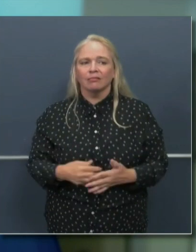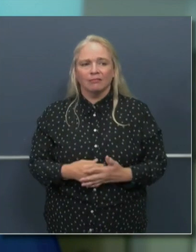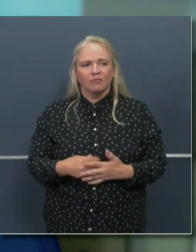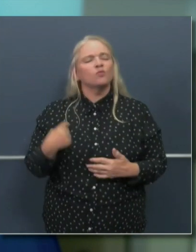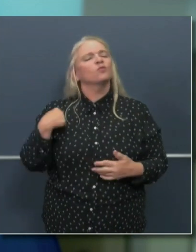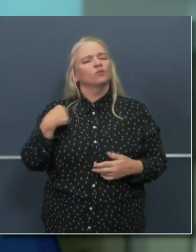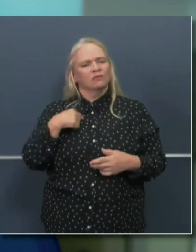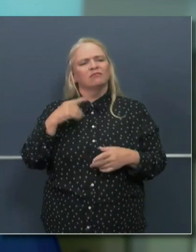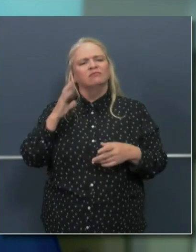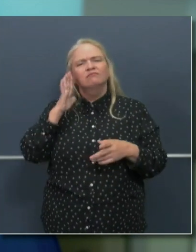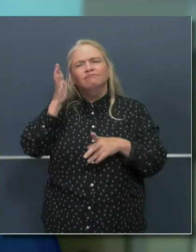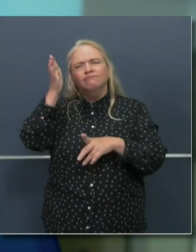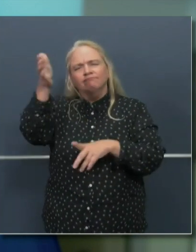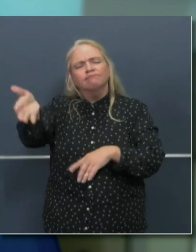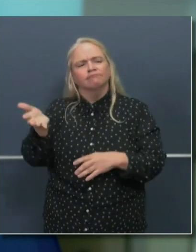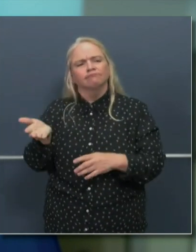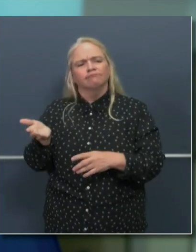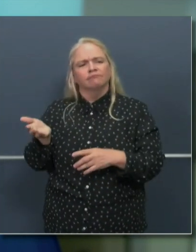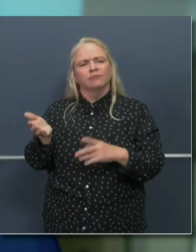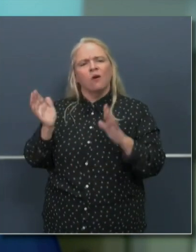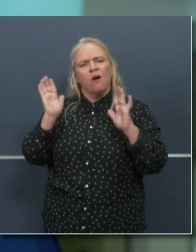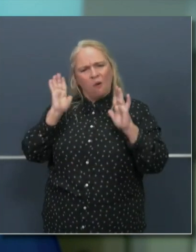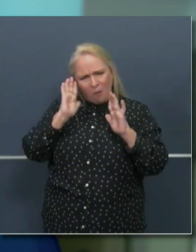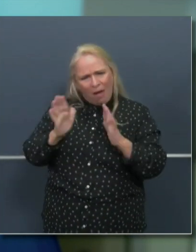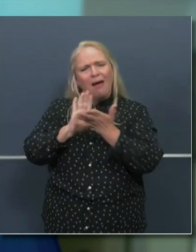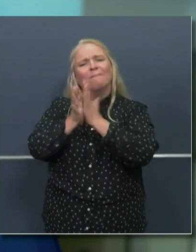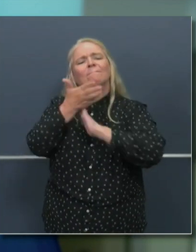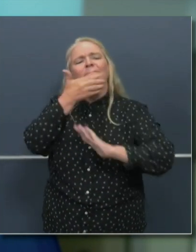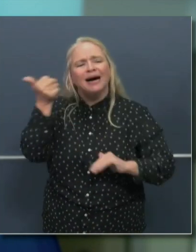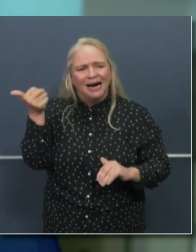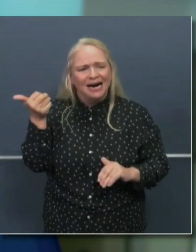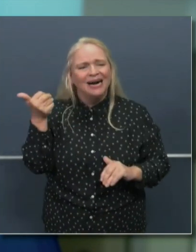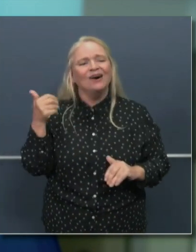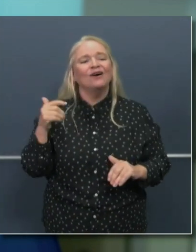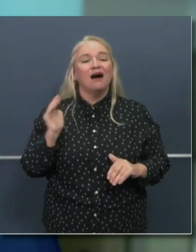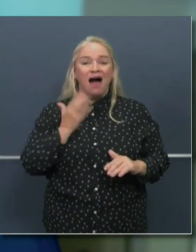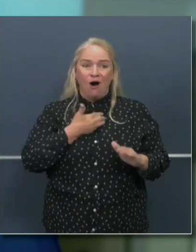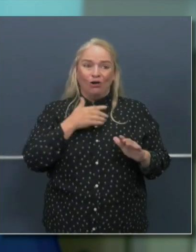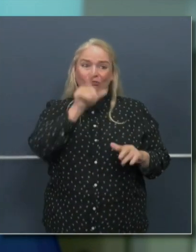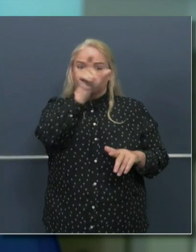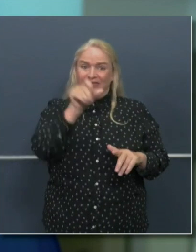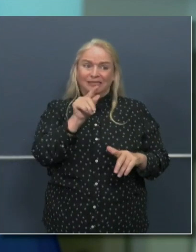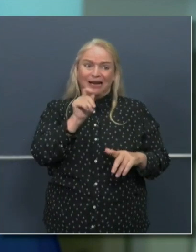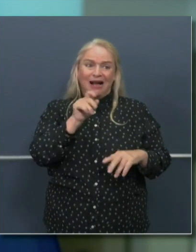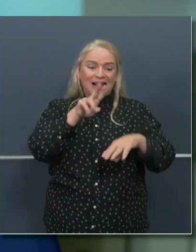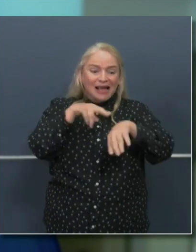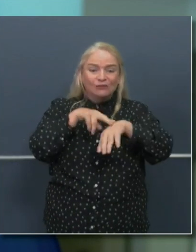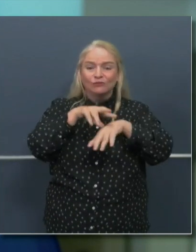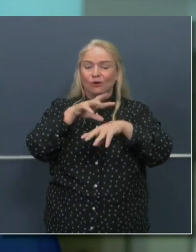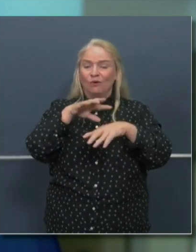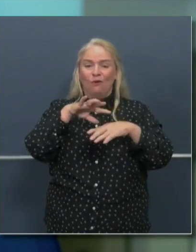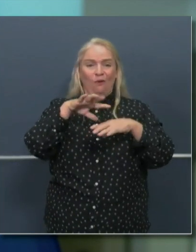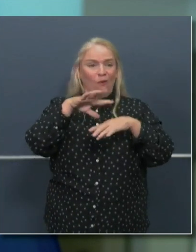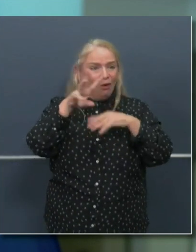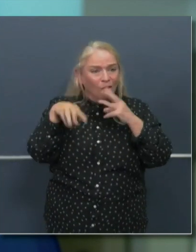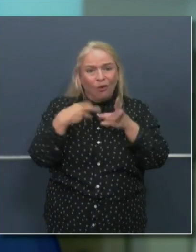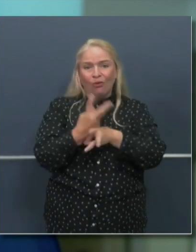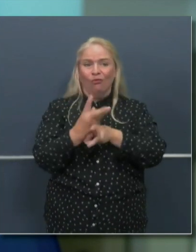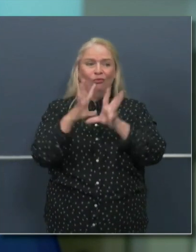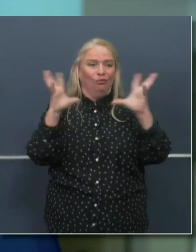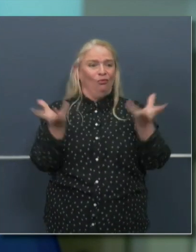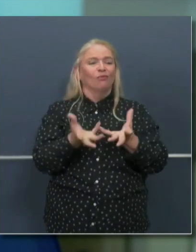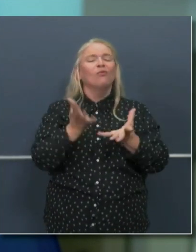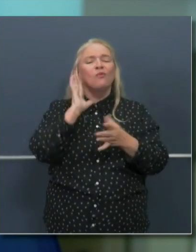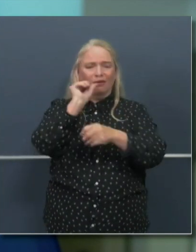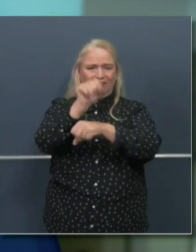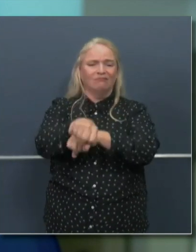this. We will become more resilient as a state, as a nation. I would argue globally as a world. We will. There's no question in my mind